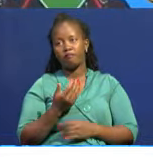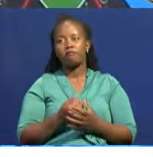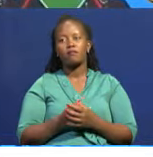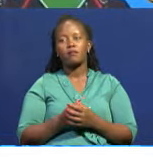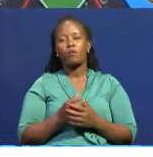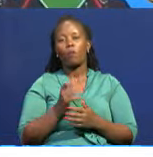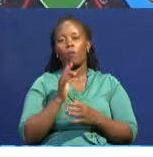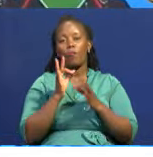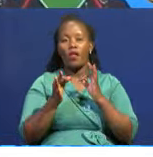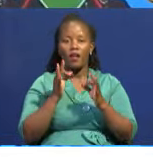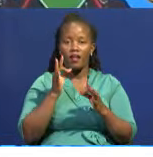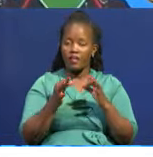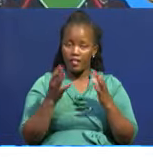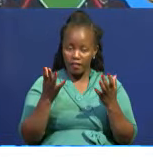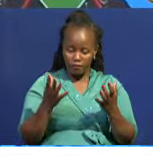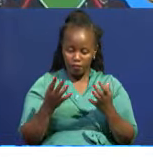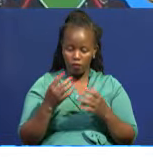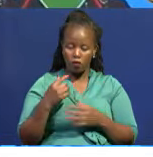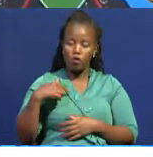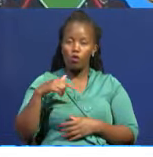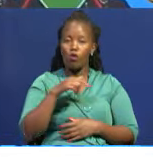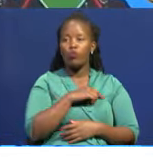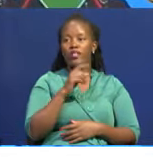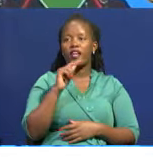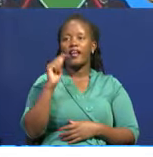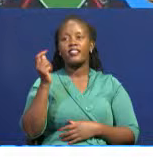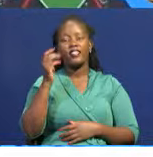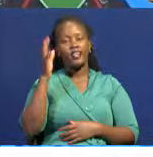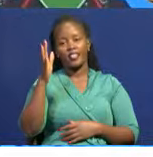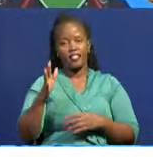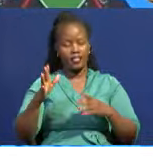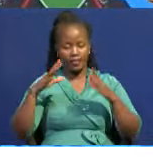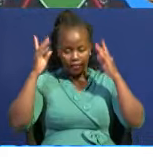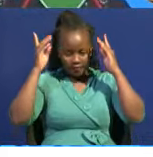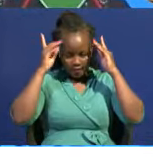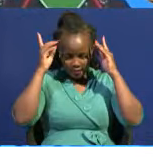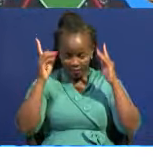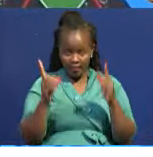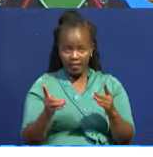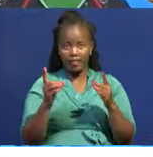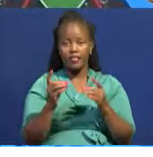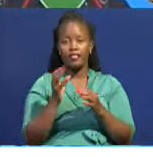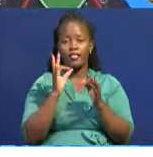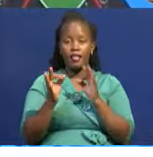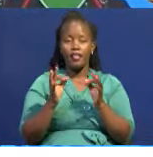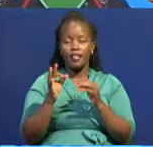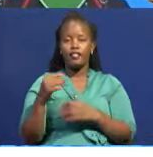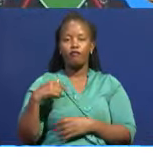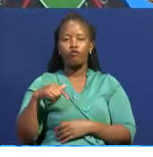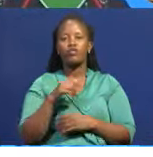Should we, as a Kenyan people, maybe now decide whether we need to have a ratio